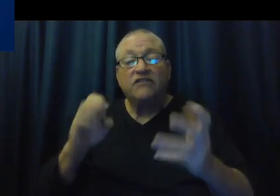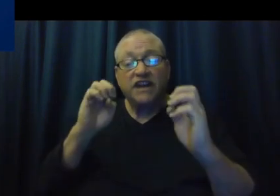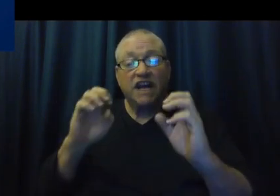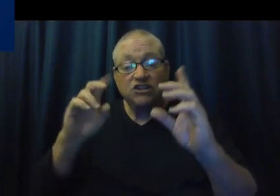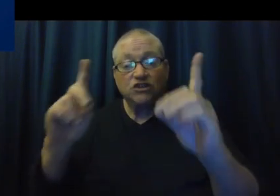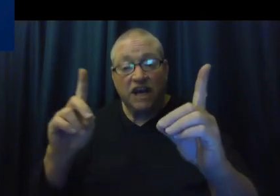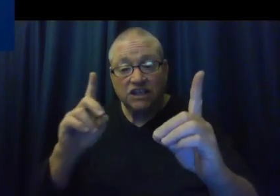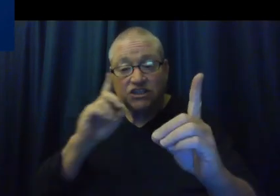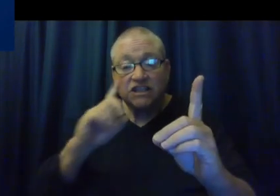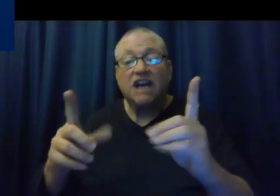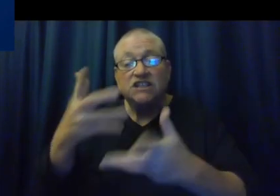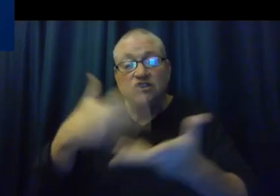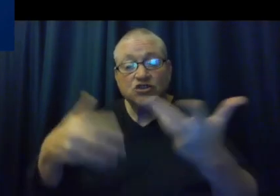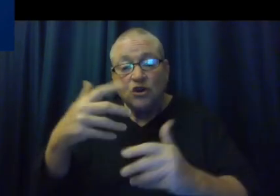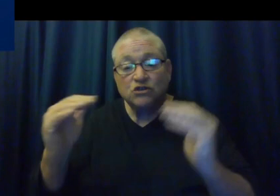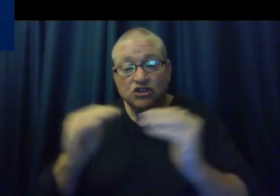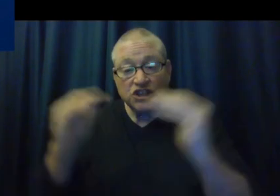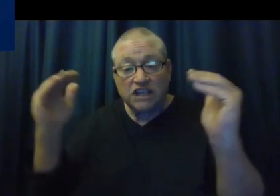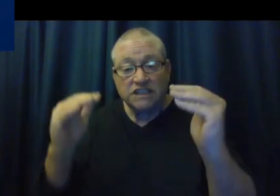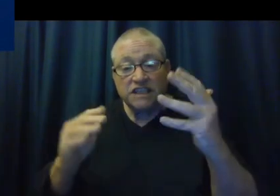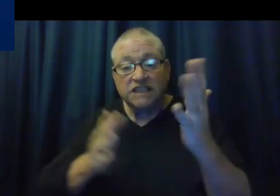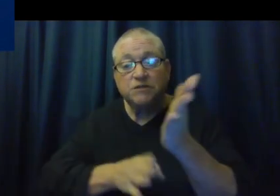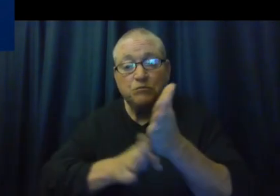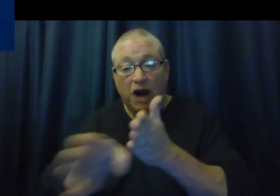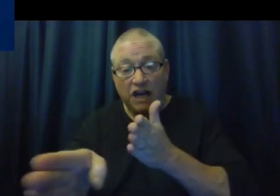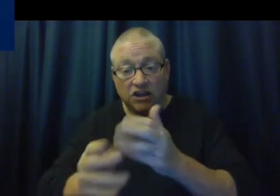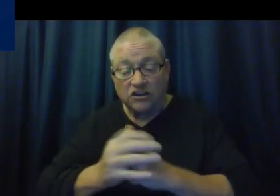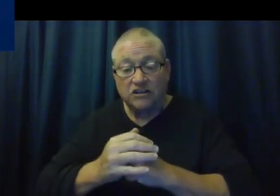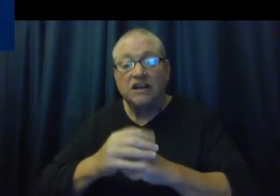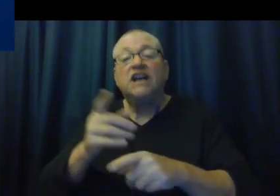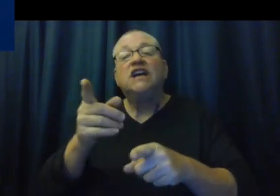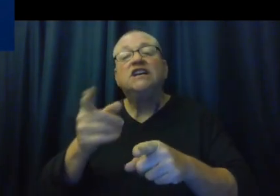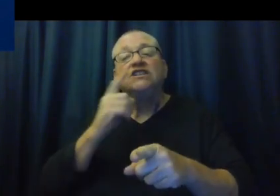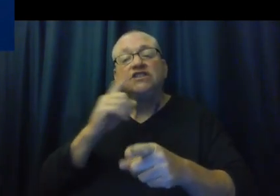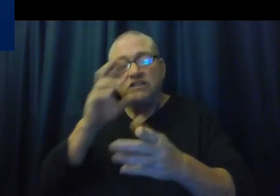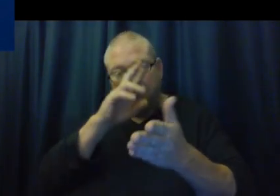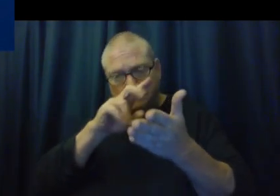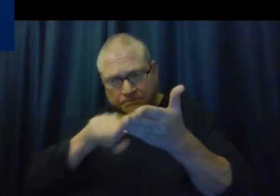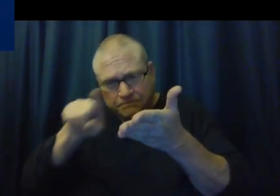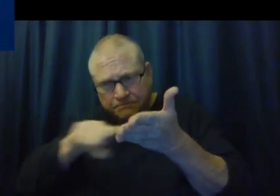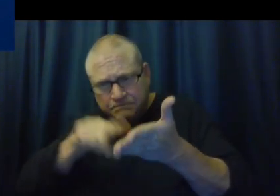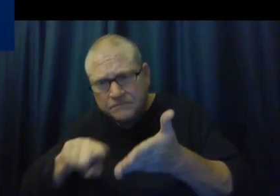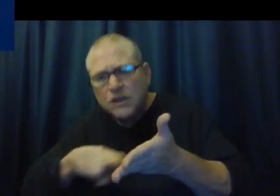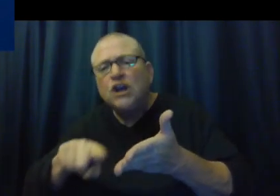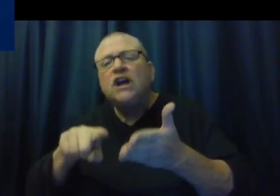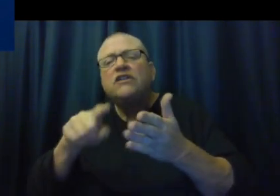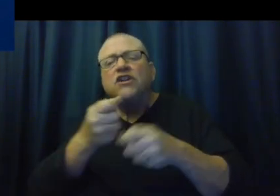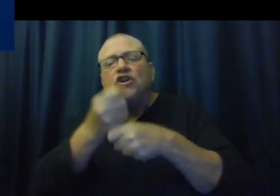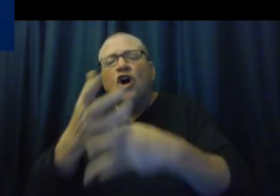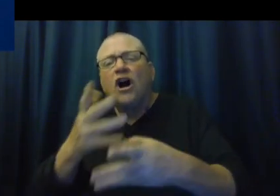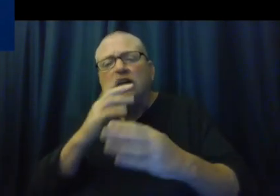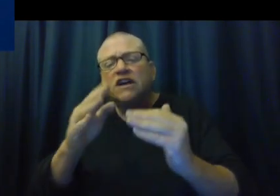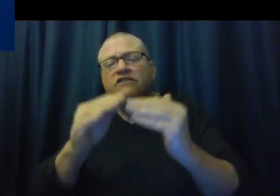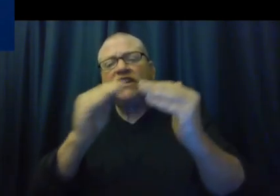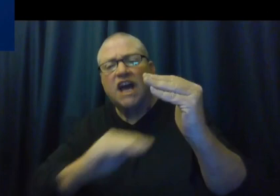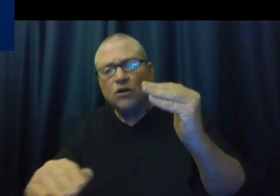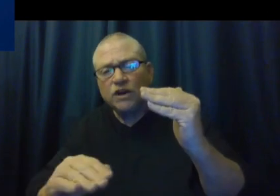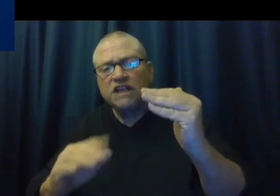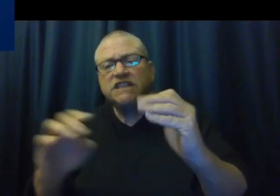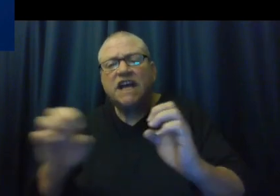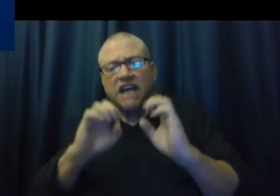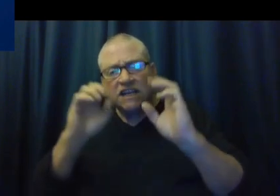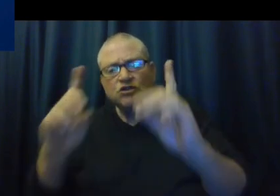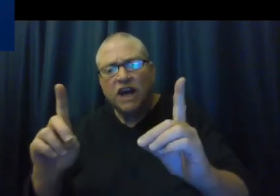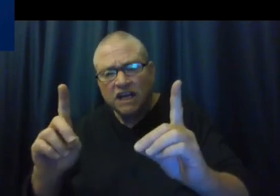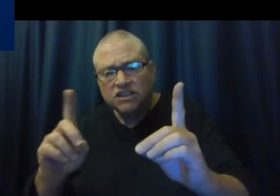and Social Justice Minor. Dr. Velez's work broadly analyzes the causes of racial inequities in education and how